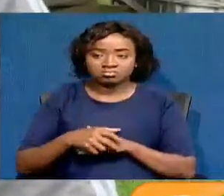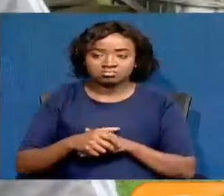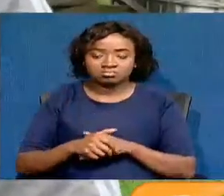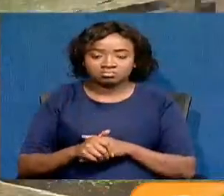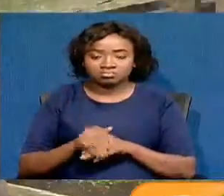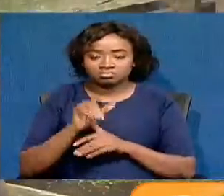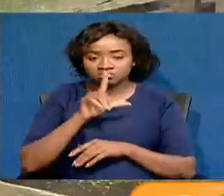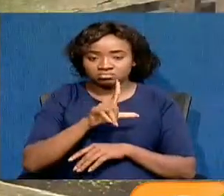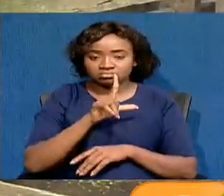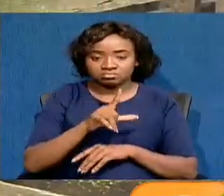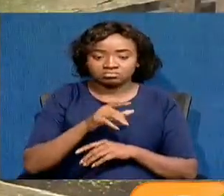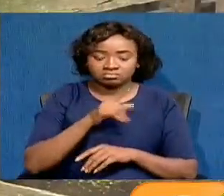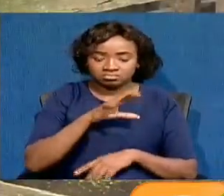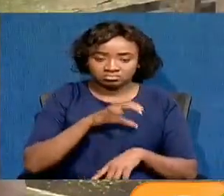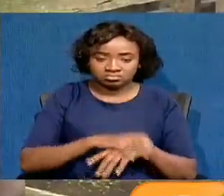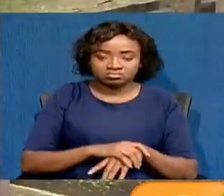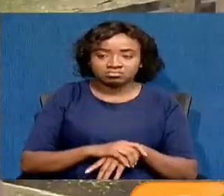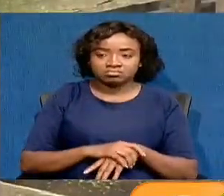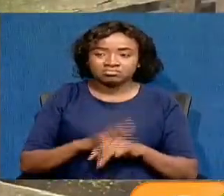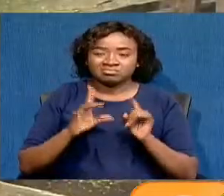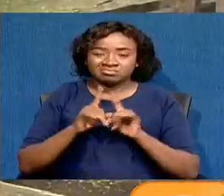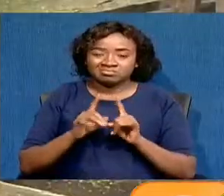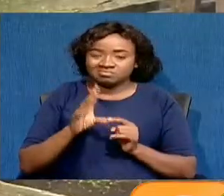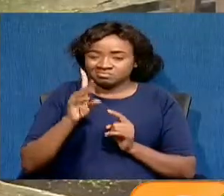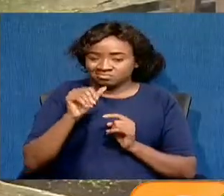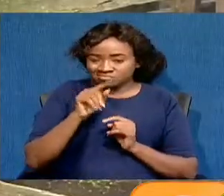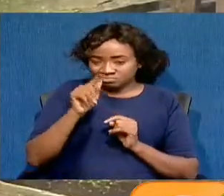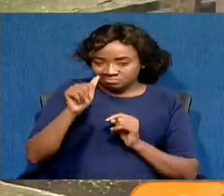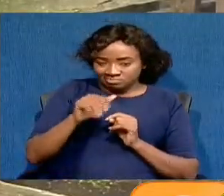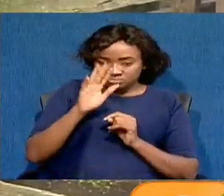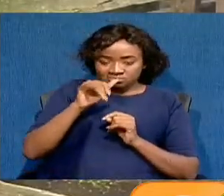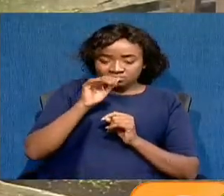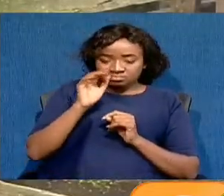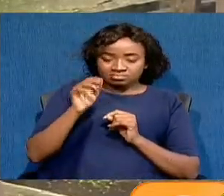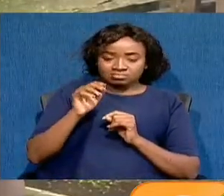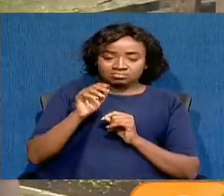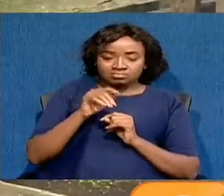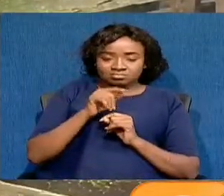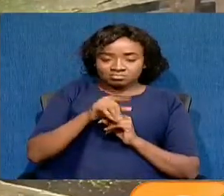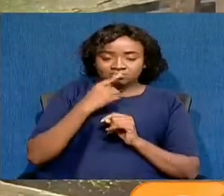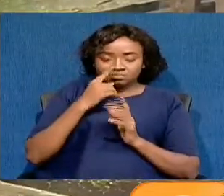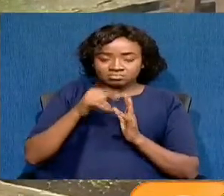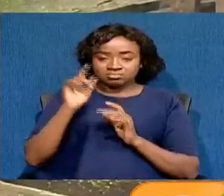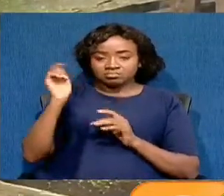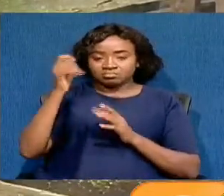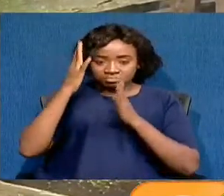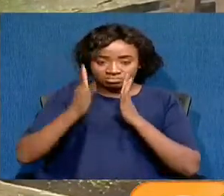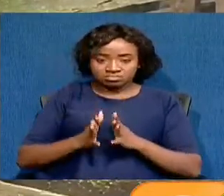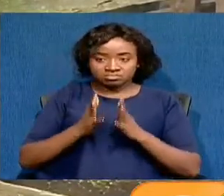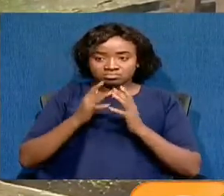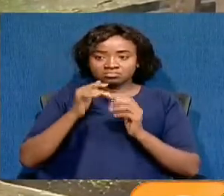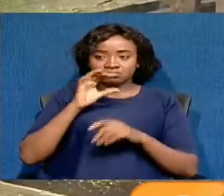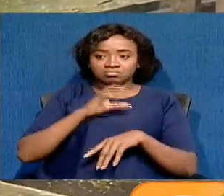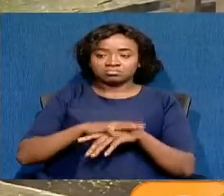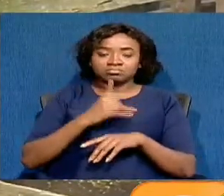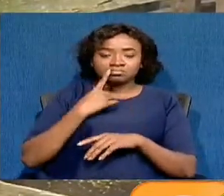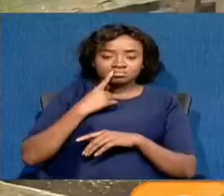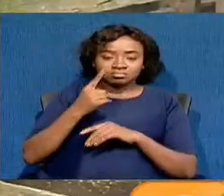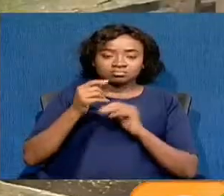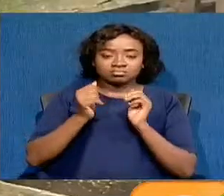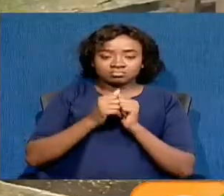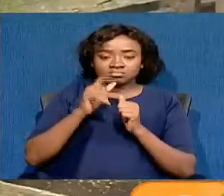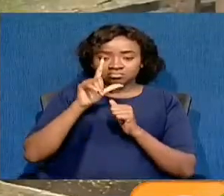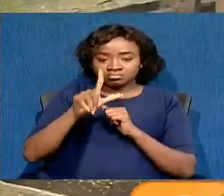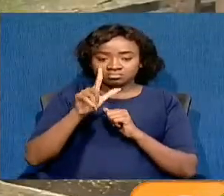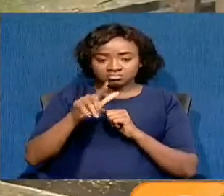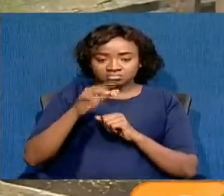we speak. Data from the Kenya Dairy Board shows the average Kenyan consumes about 110 litres of milk per